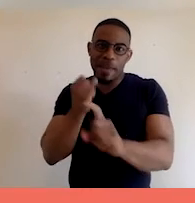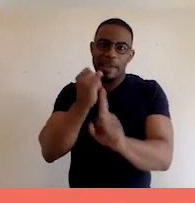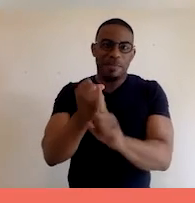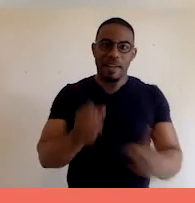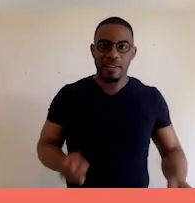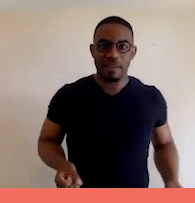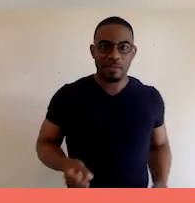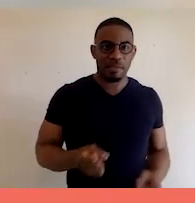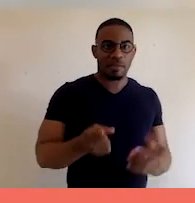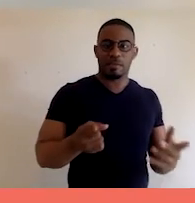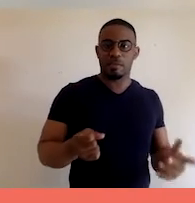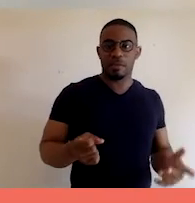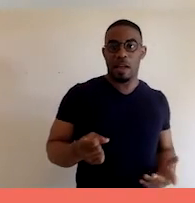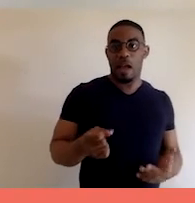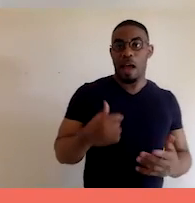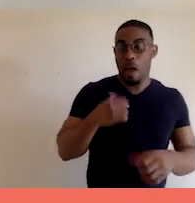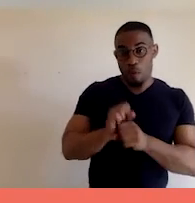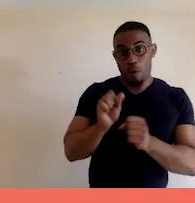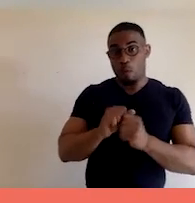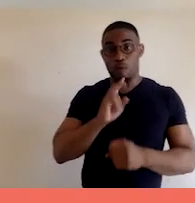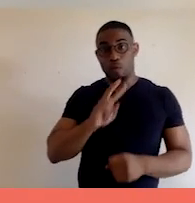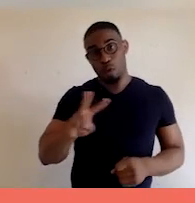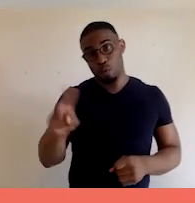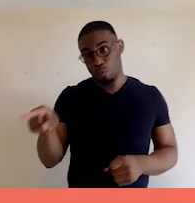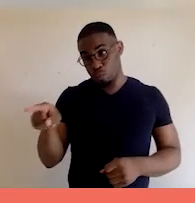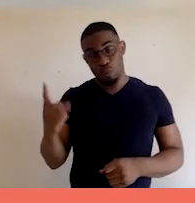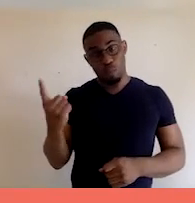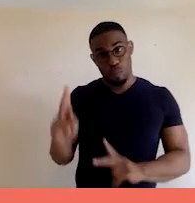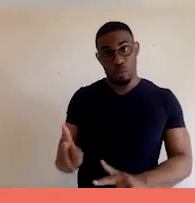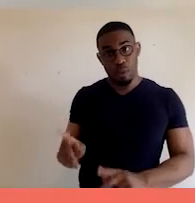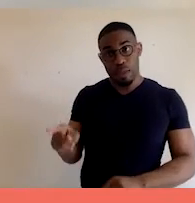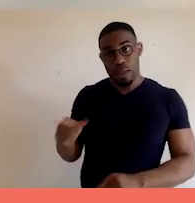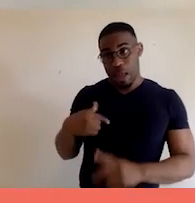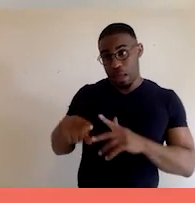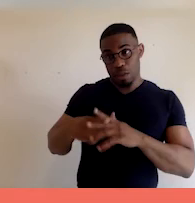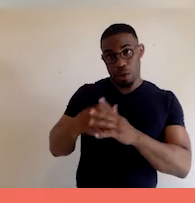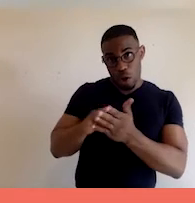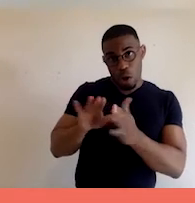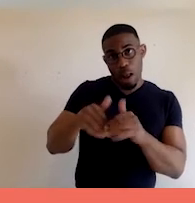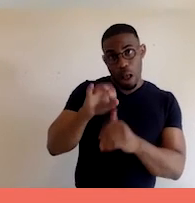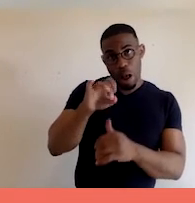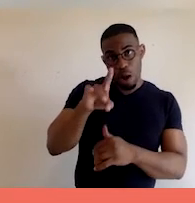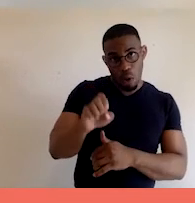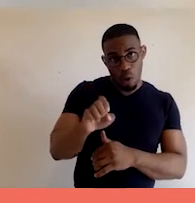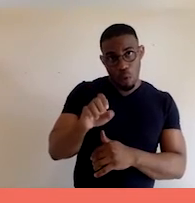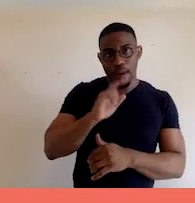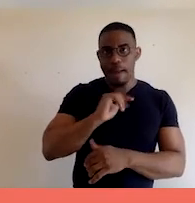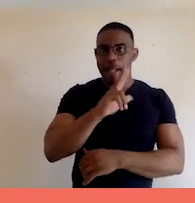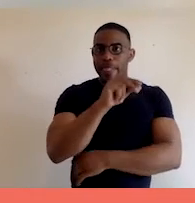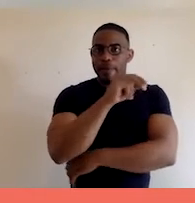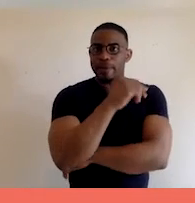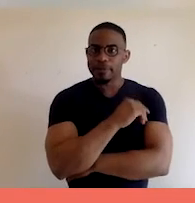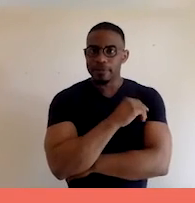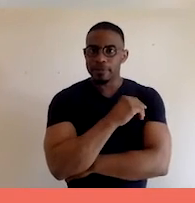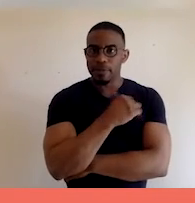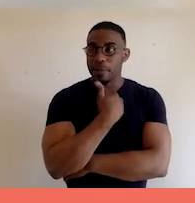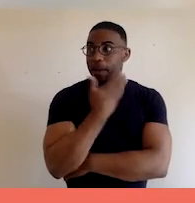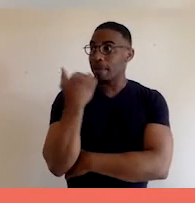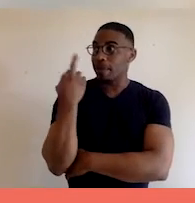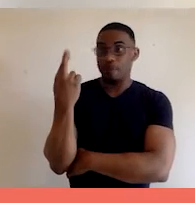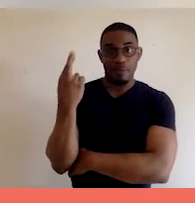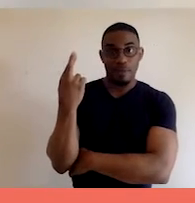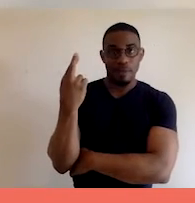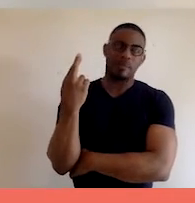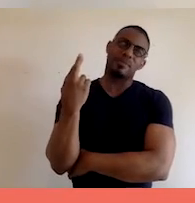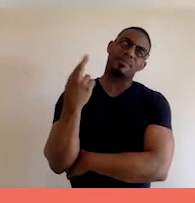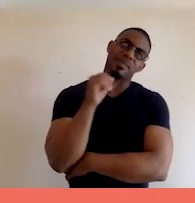here. I work with a 22-year-old. I started learning how to code at 30. My best friend,